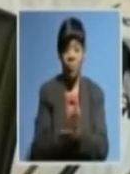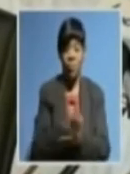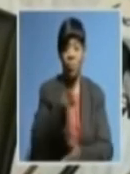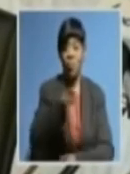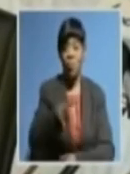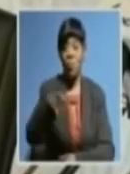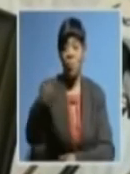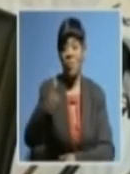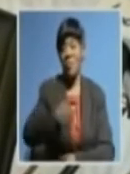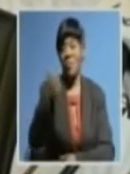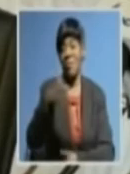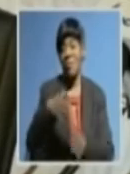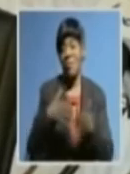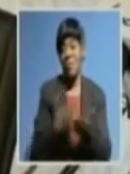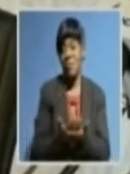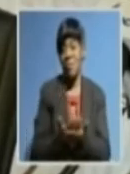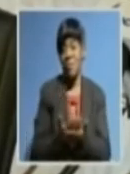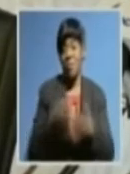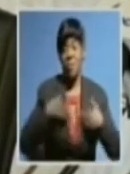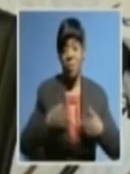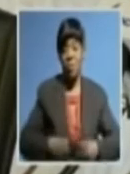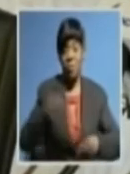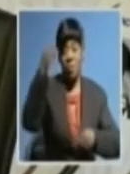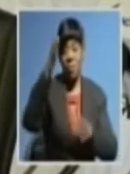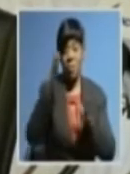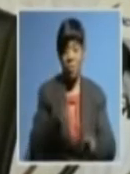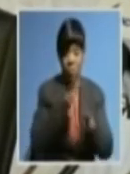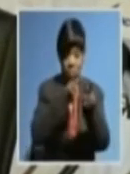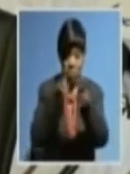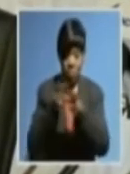public buildings. The Minister of Health continues to say, observe personal hygiene.